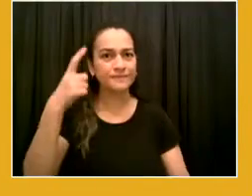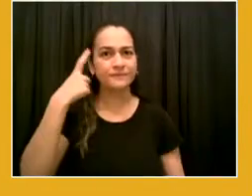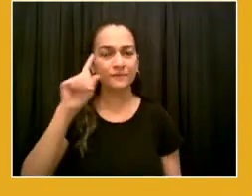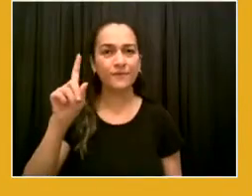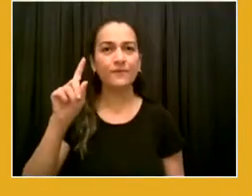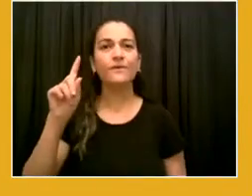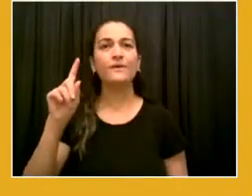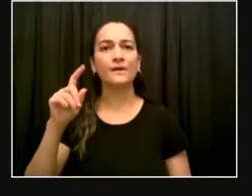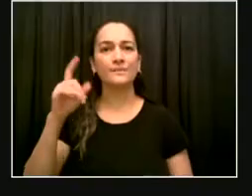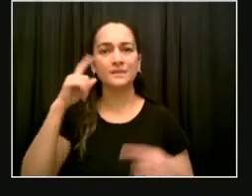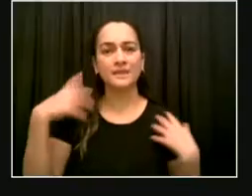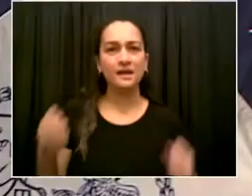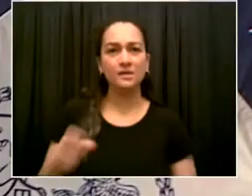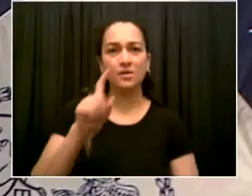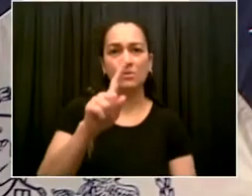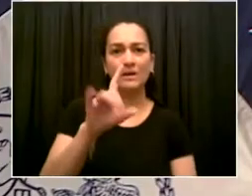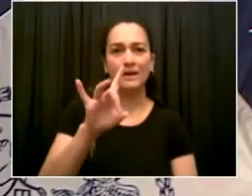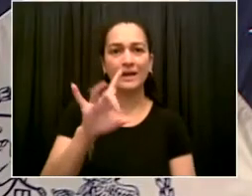mentalhealthforall.nyc.gov.